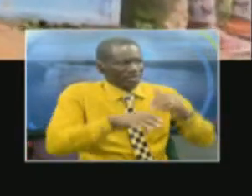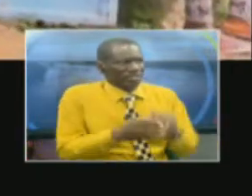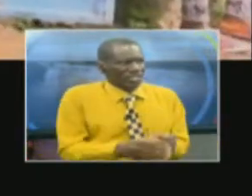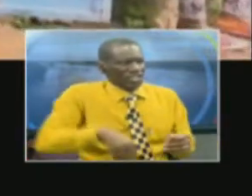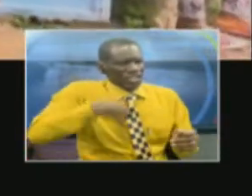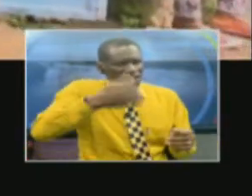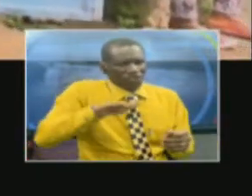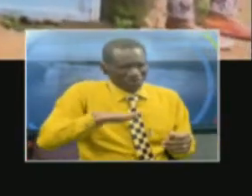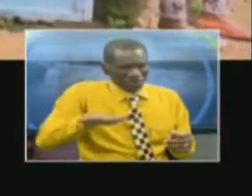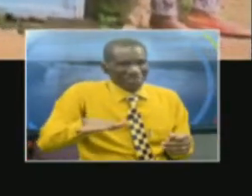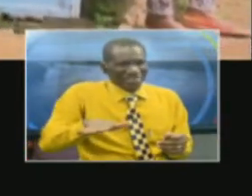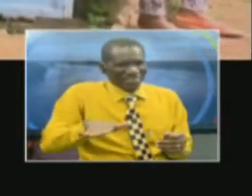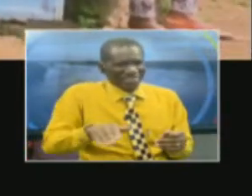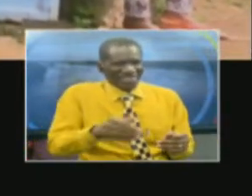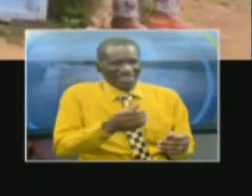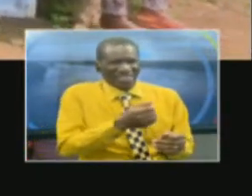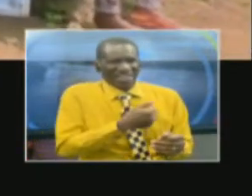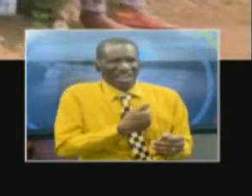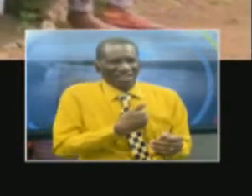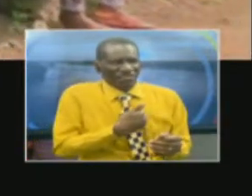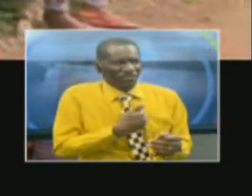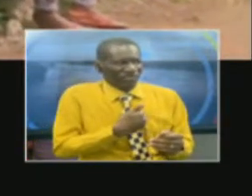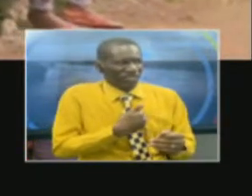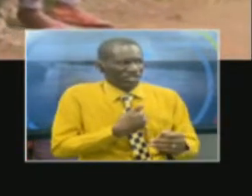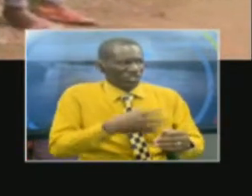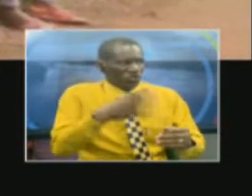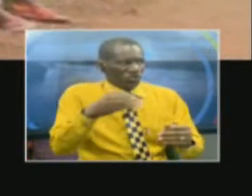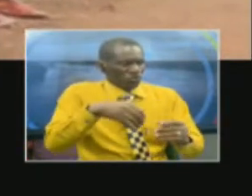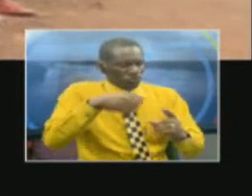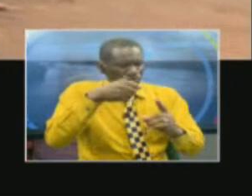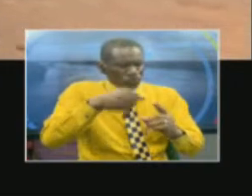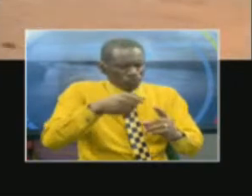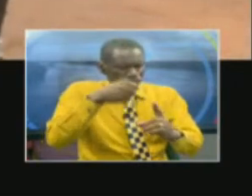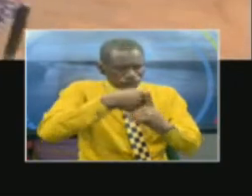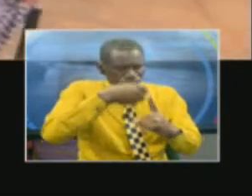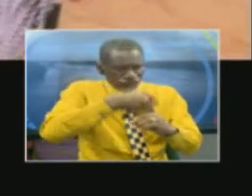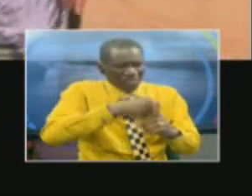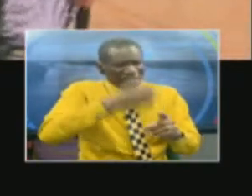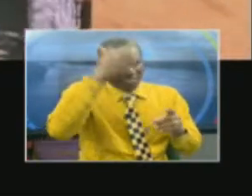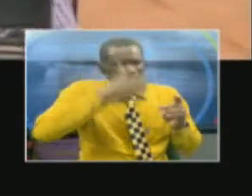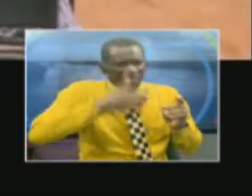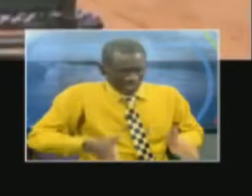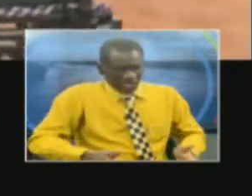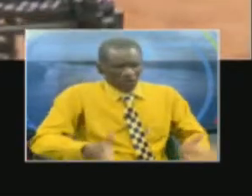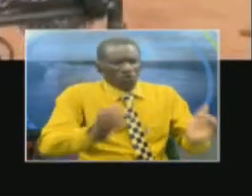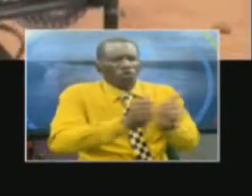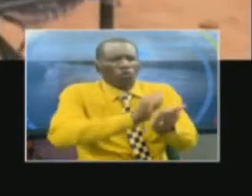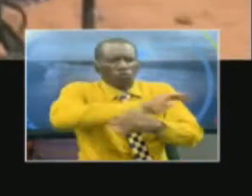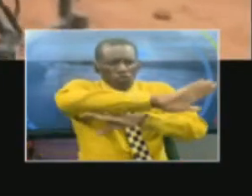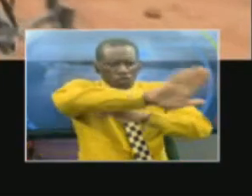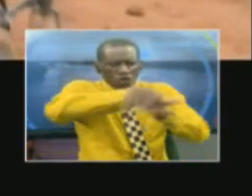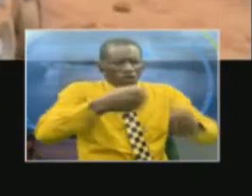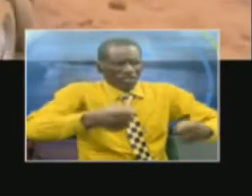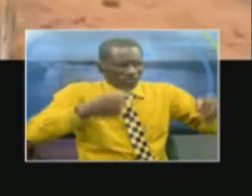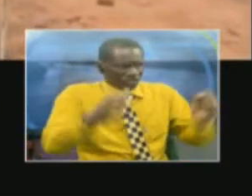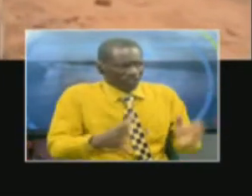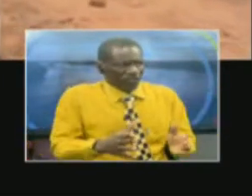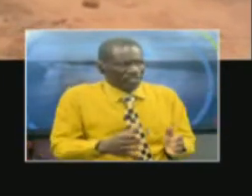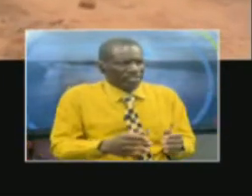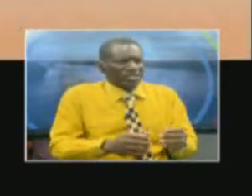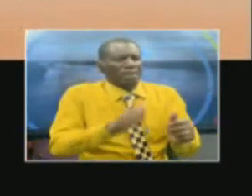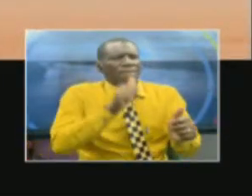Each morning, she has to fight for space on her wheels on Thika Superhighway with all kinds of drivers